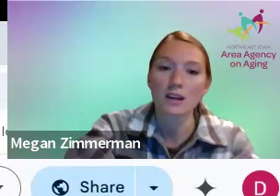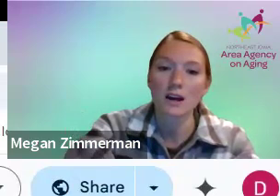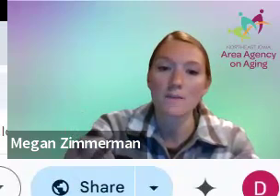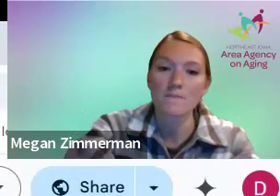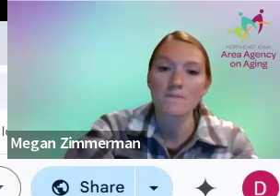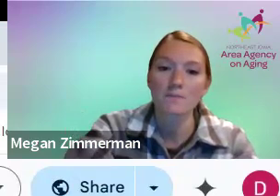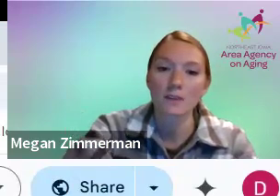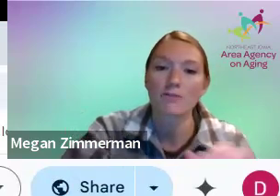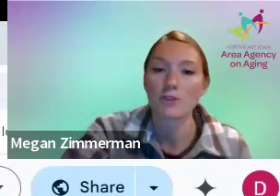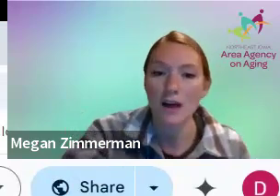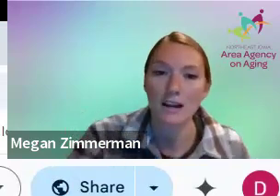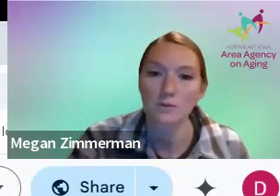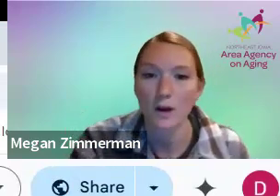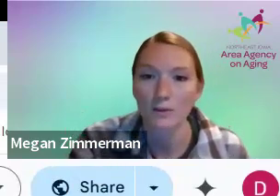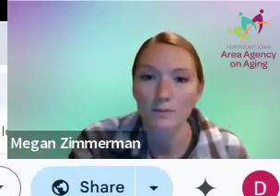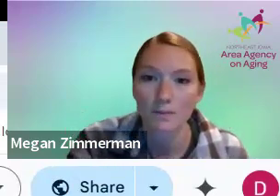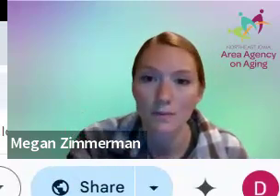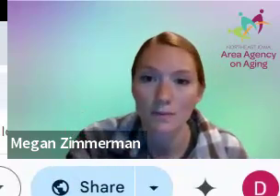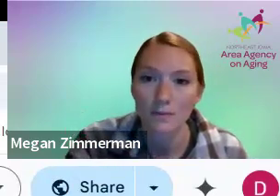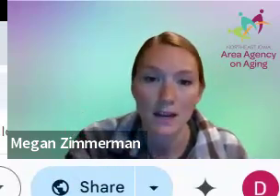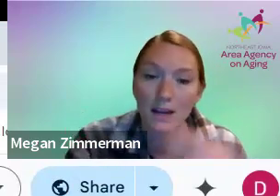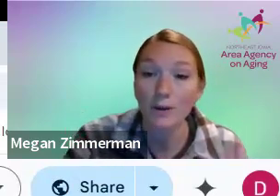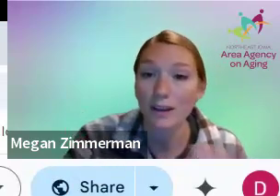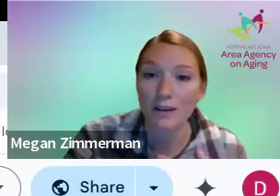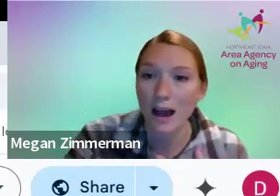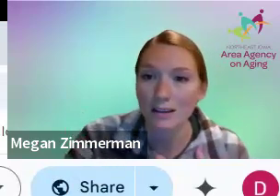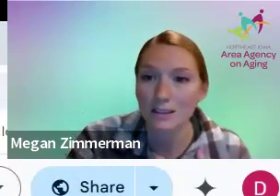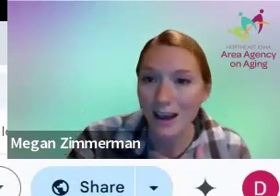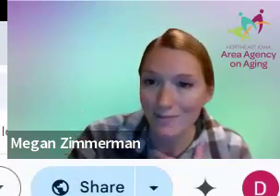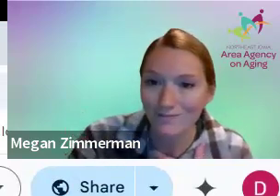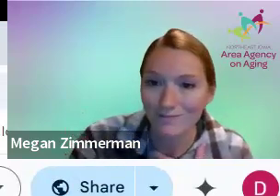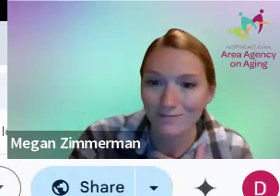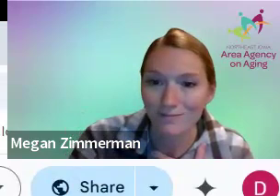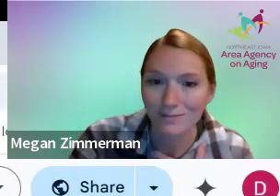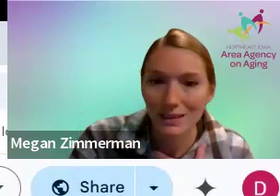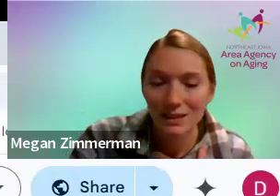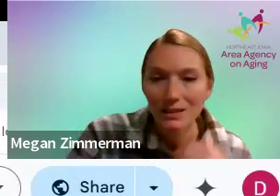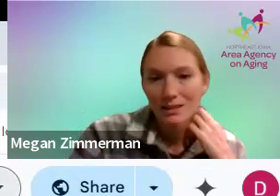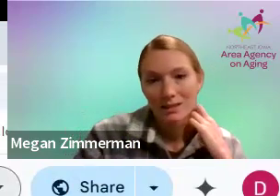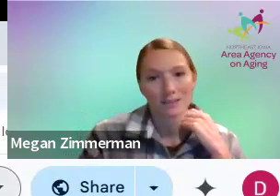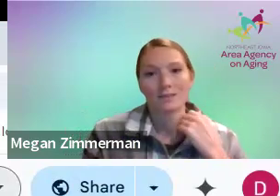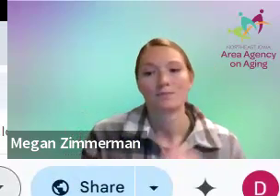you can view that as well, and anyone can access that.